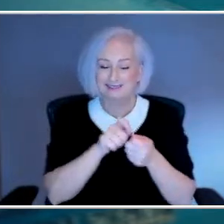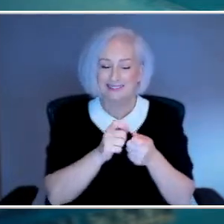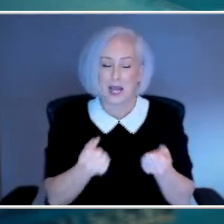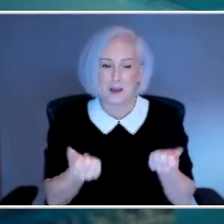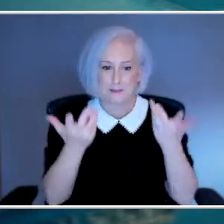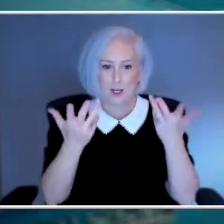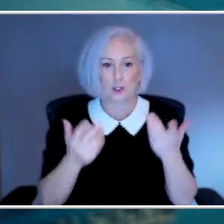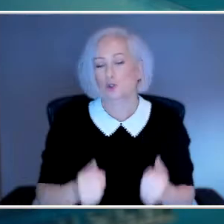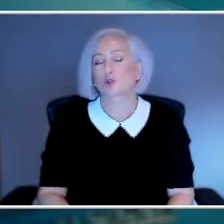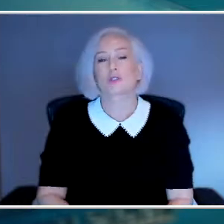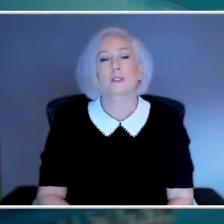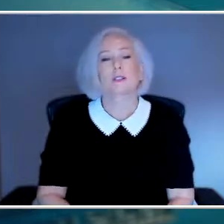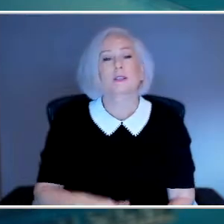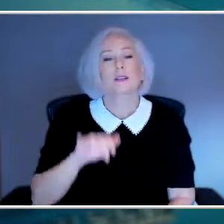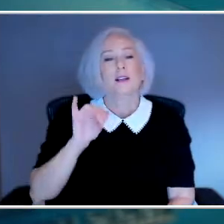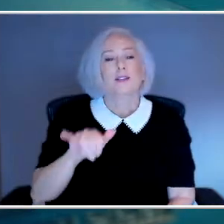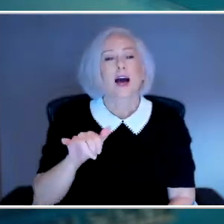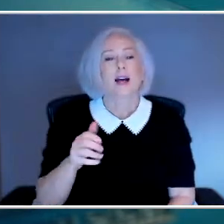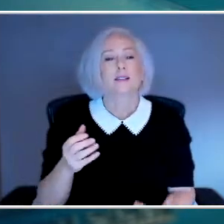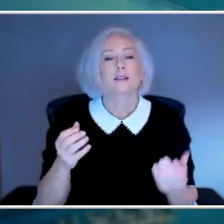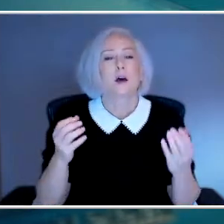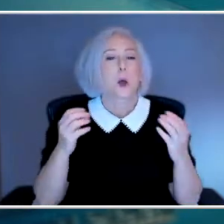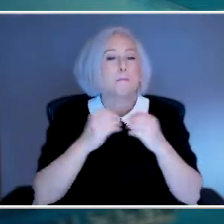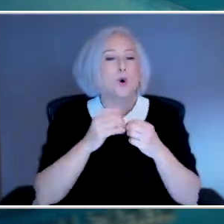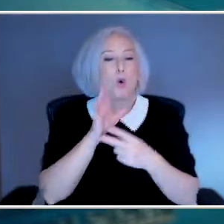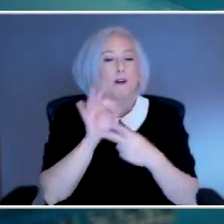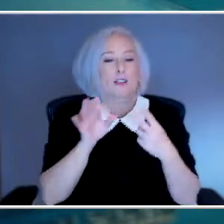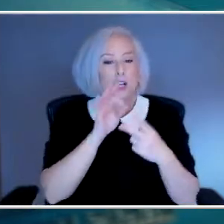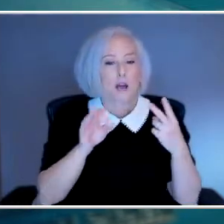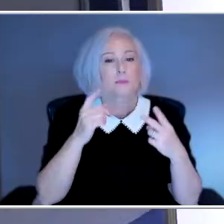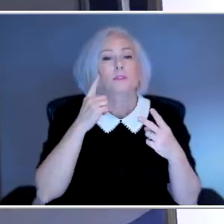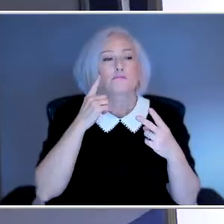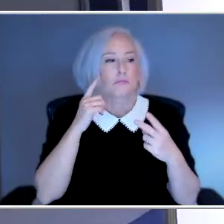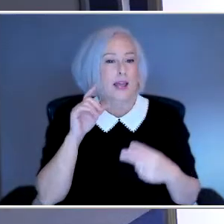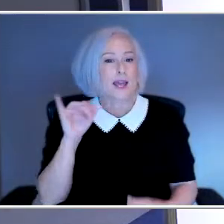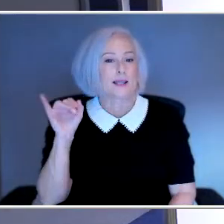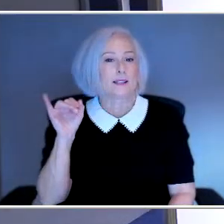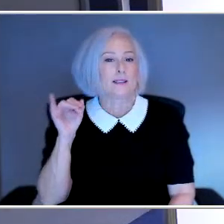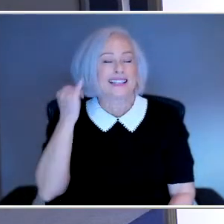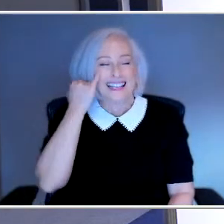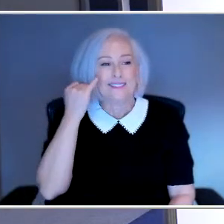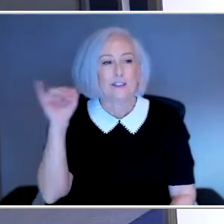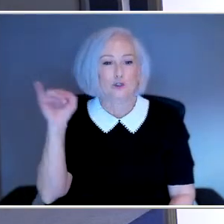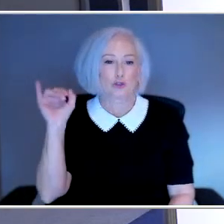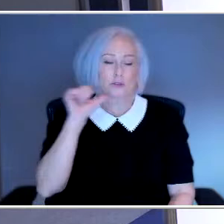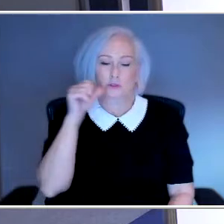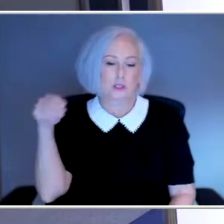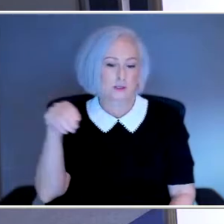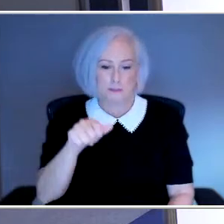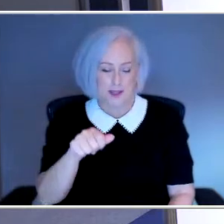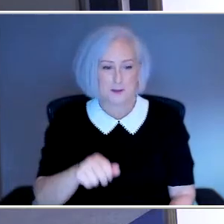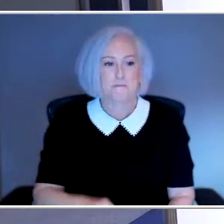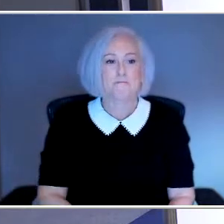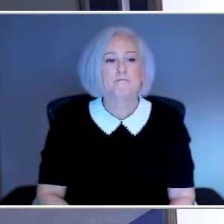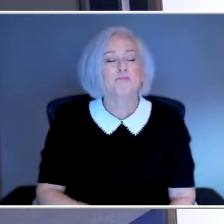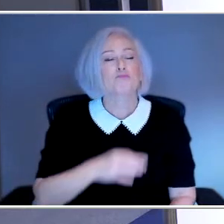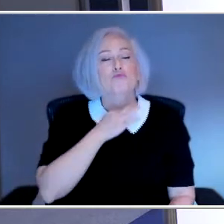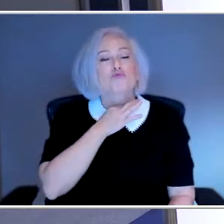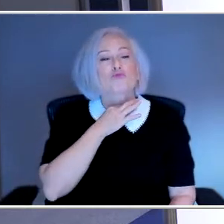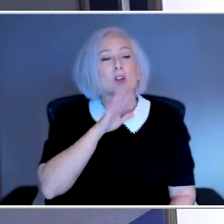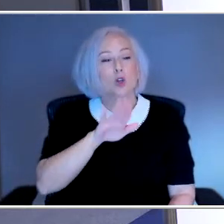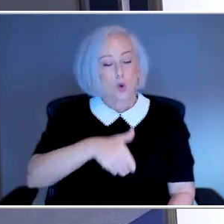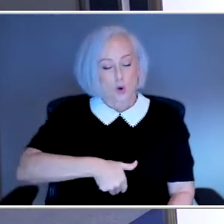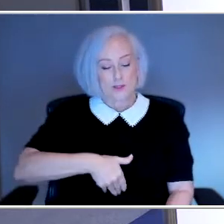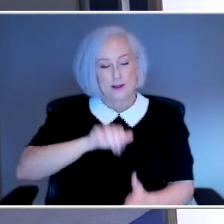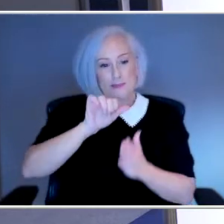more tangible for people, even if insurance does not cover it. A couple questions about your stomach removal surgery, and you touched on it regarding your